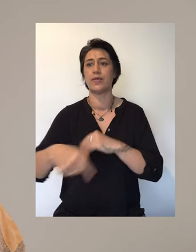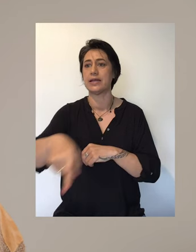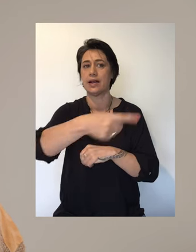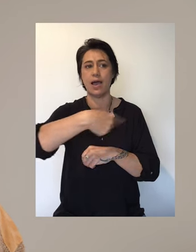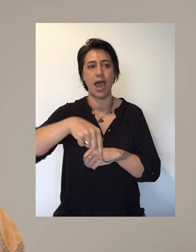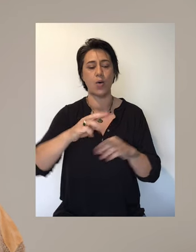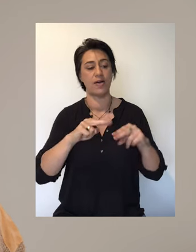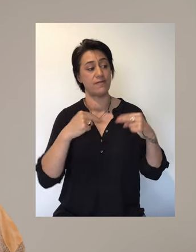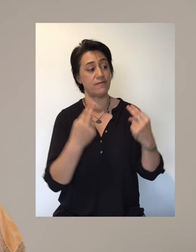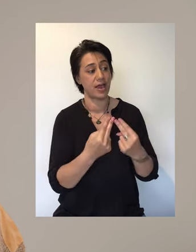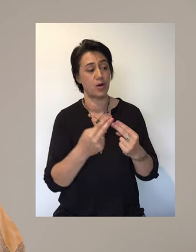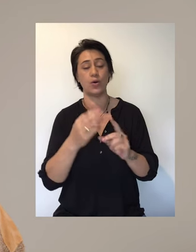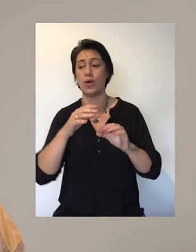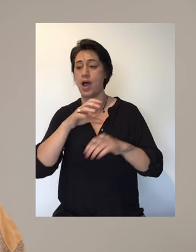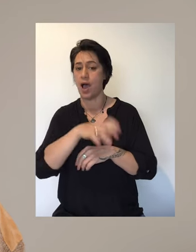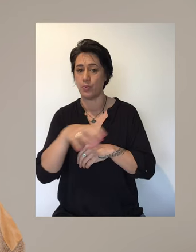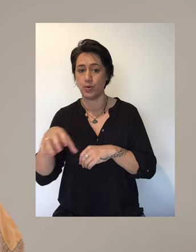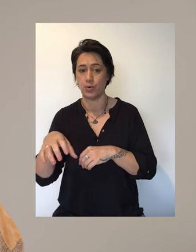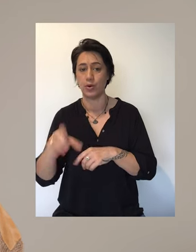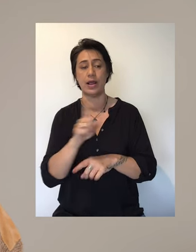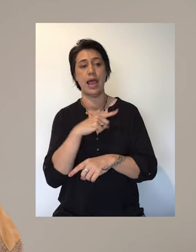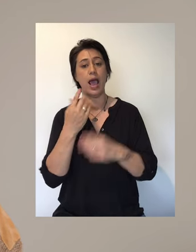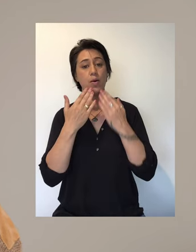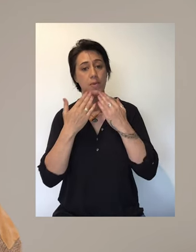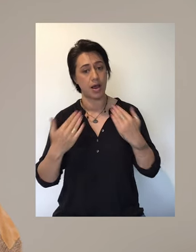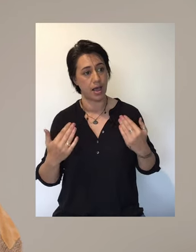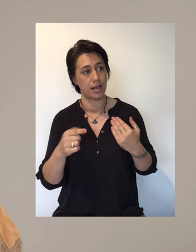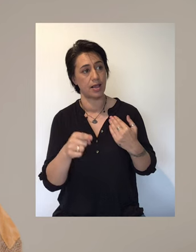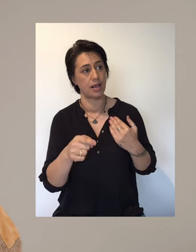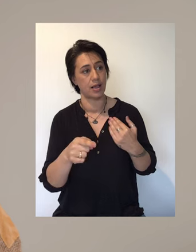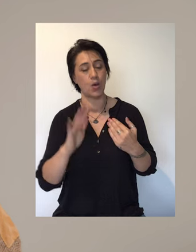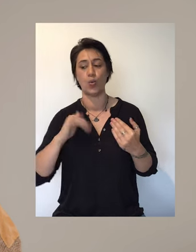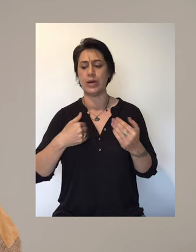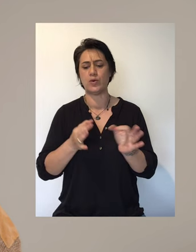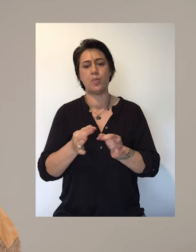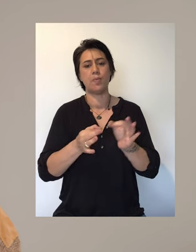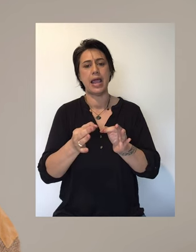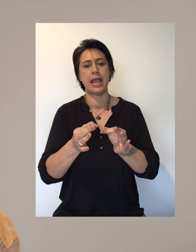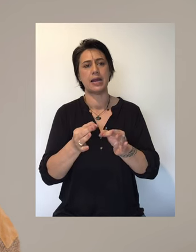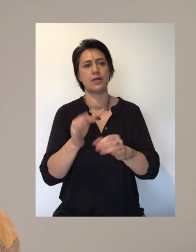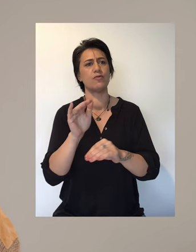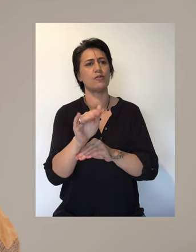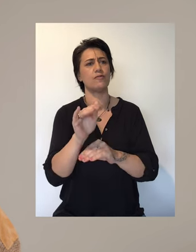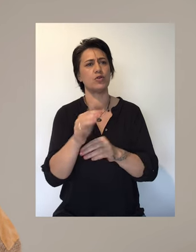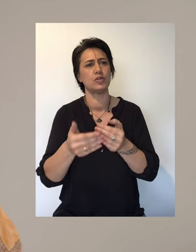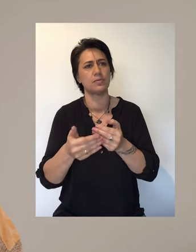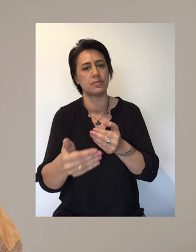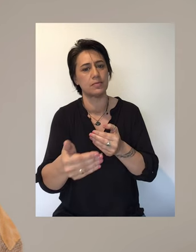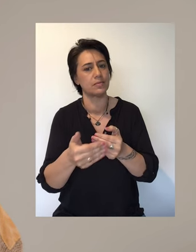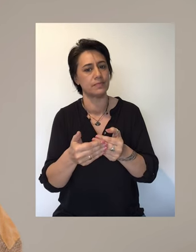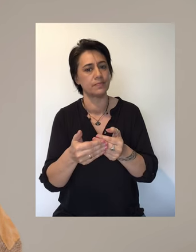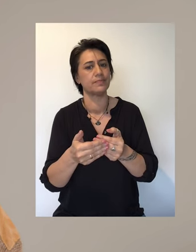Within our whānau, hapū, and at our marae, we must plan for the